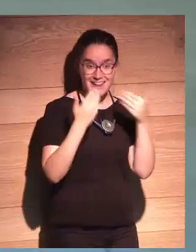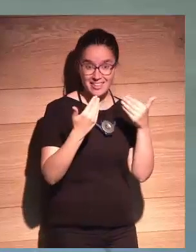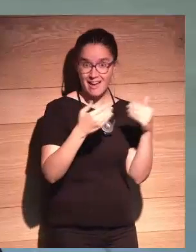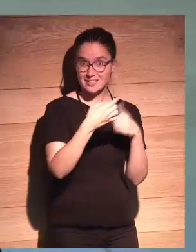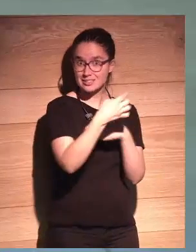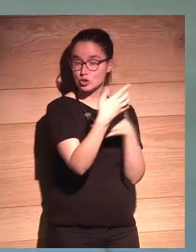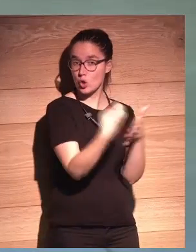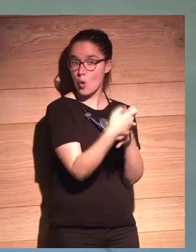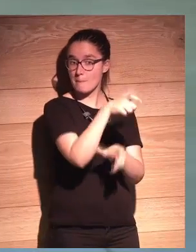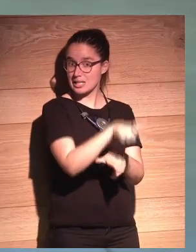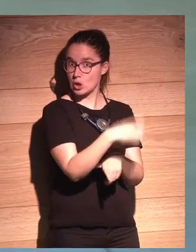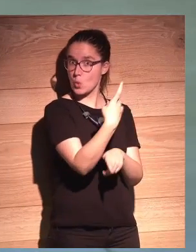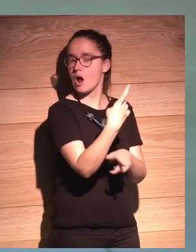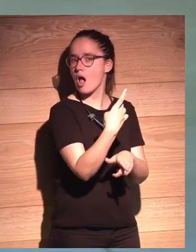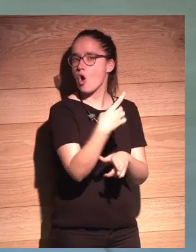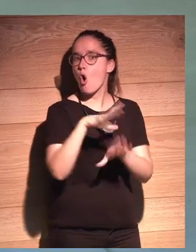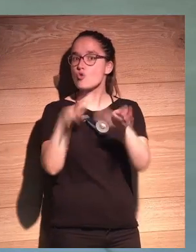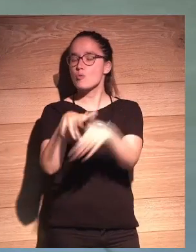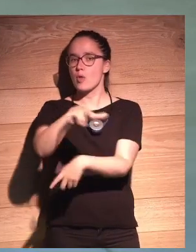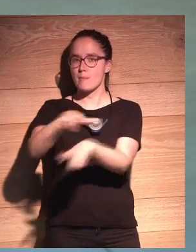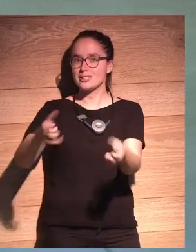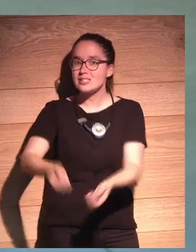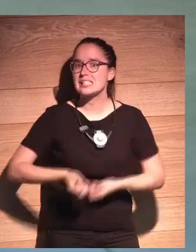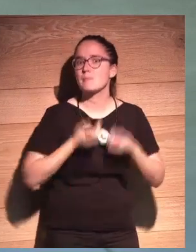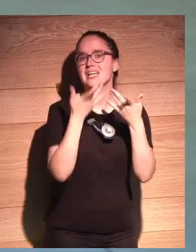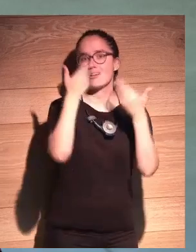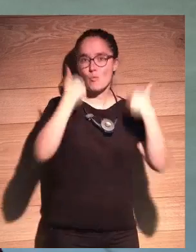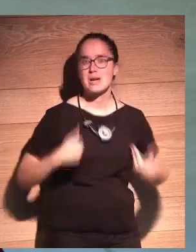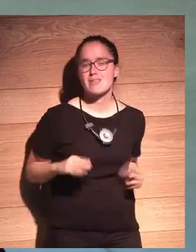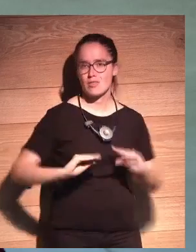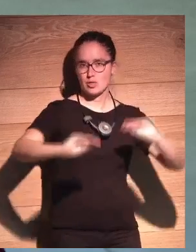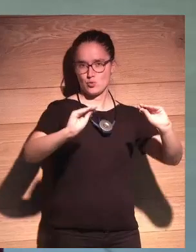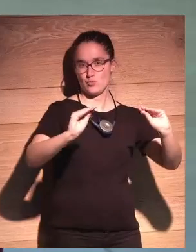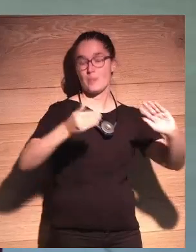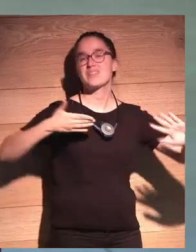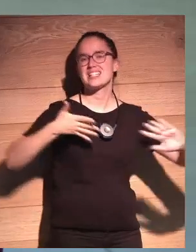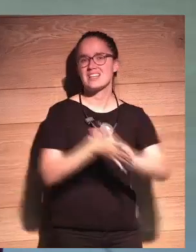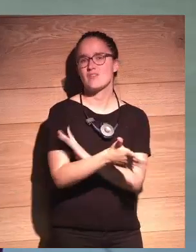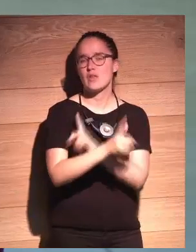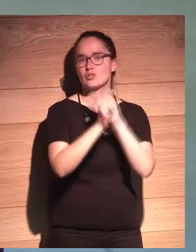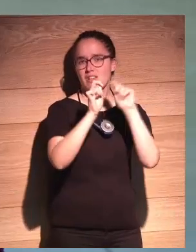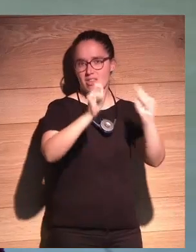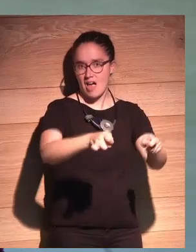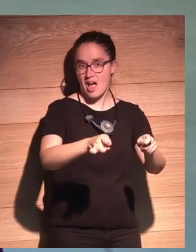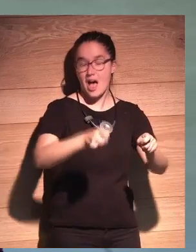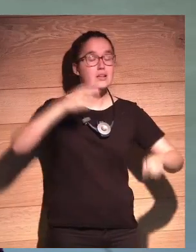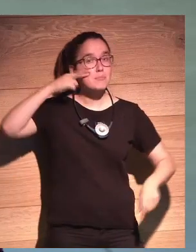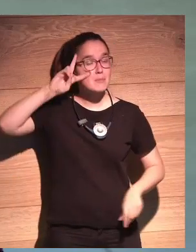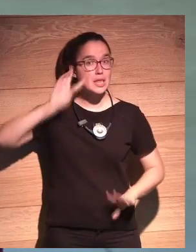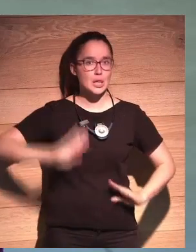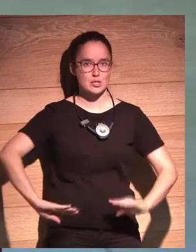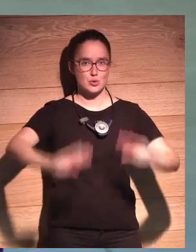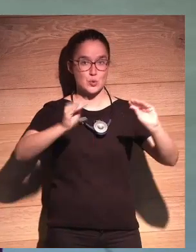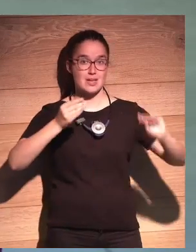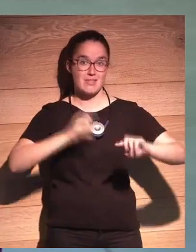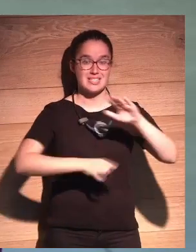styles of life through which a group of people can express their humanity and the significance